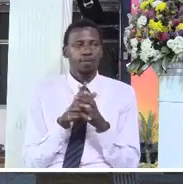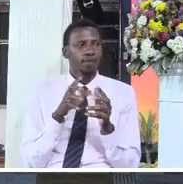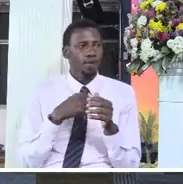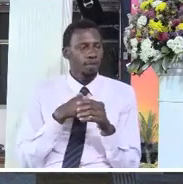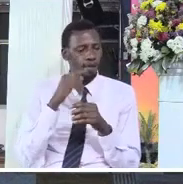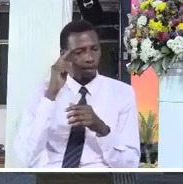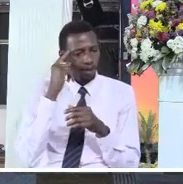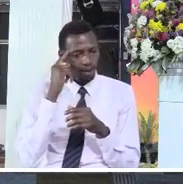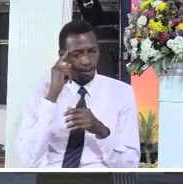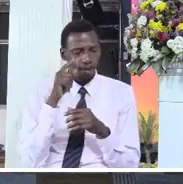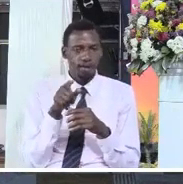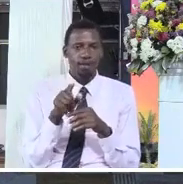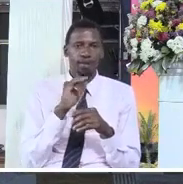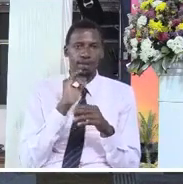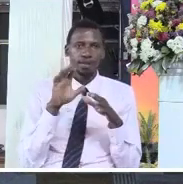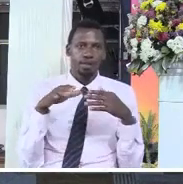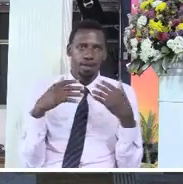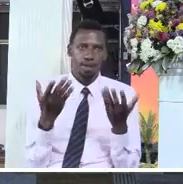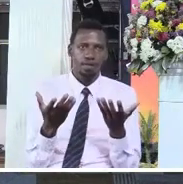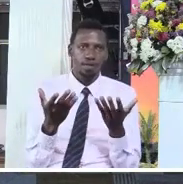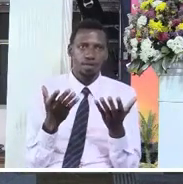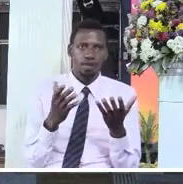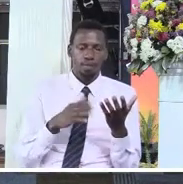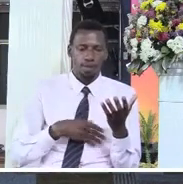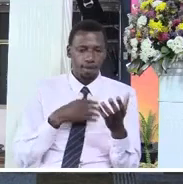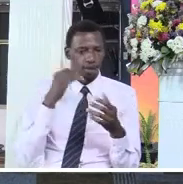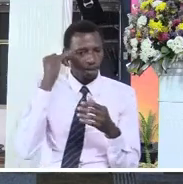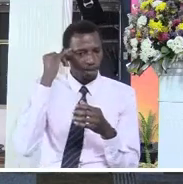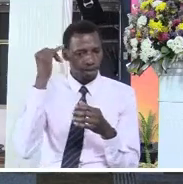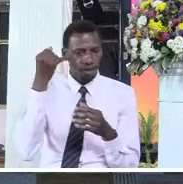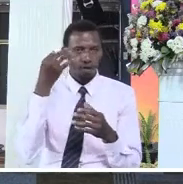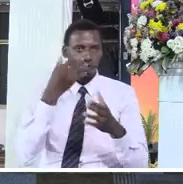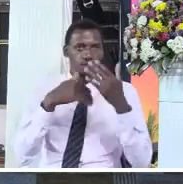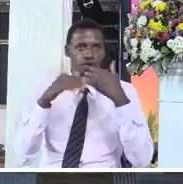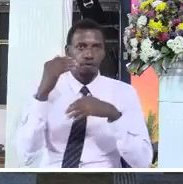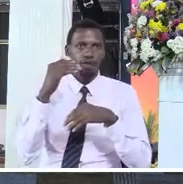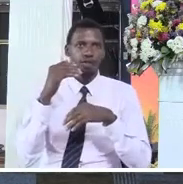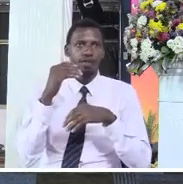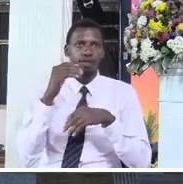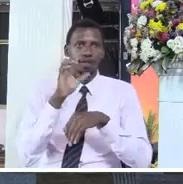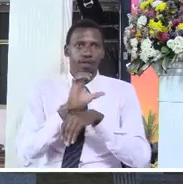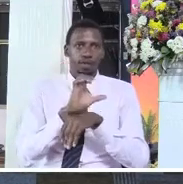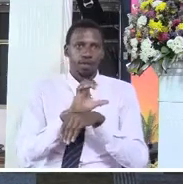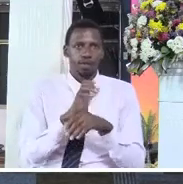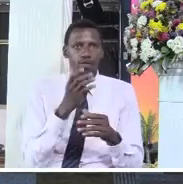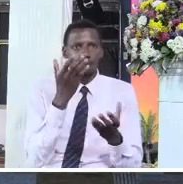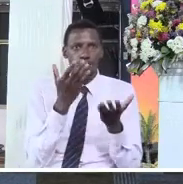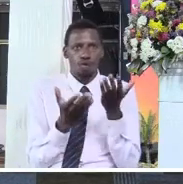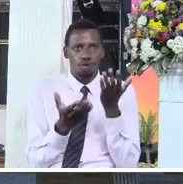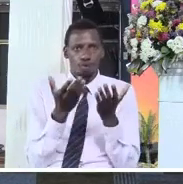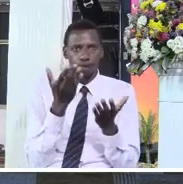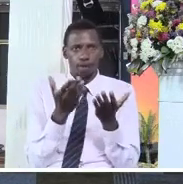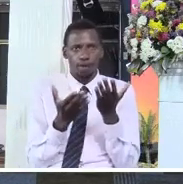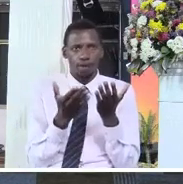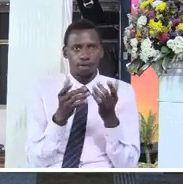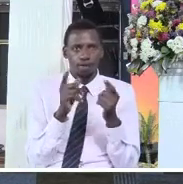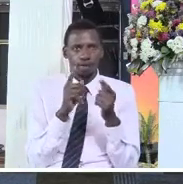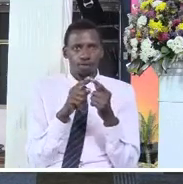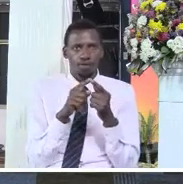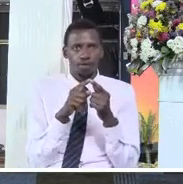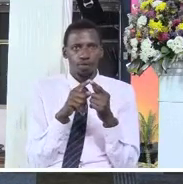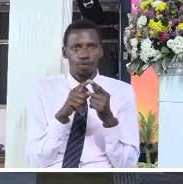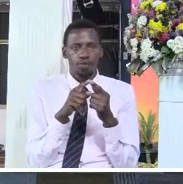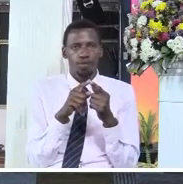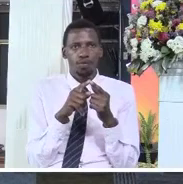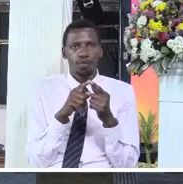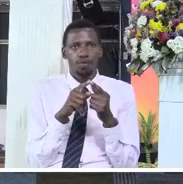is how I would define or my perception of the university church compared to as elders put it out and as I